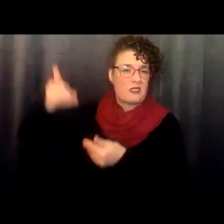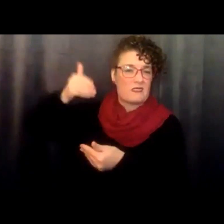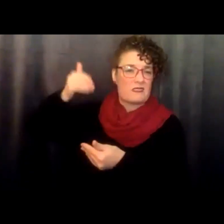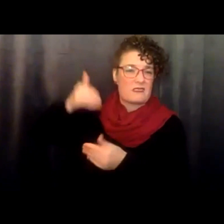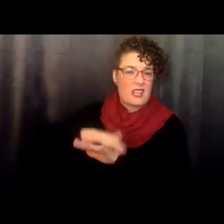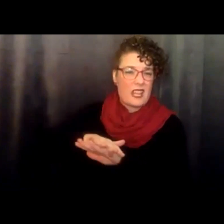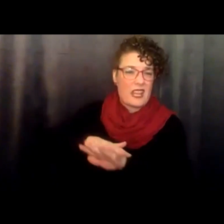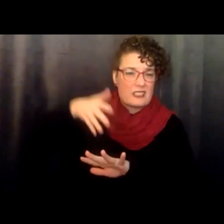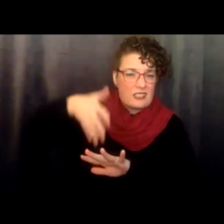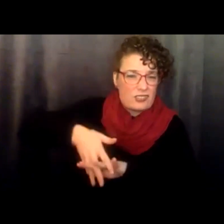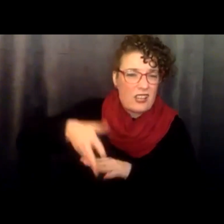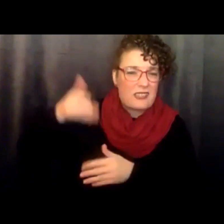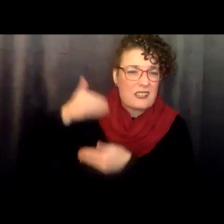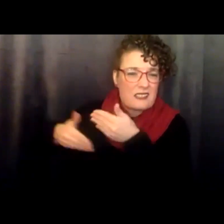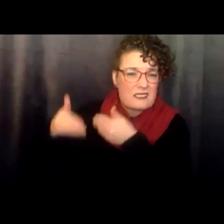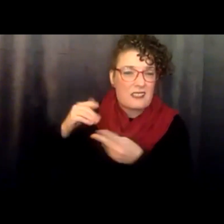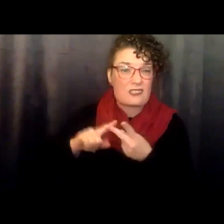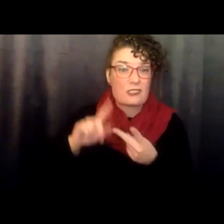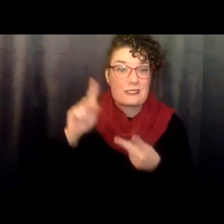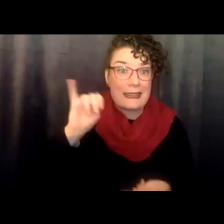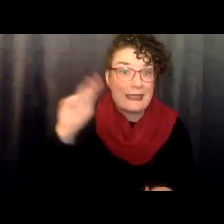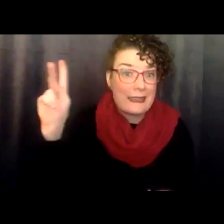kink ancestors,